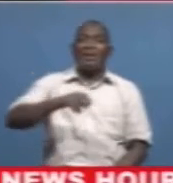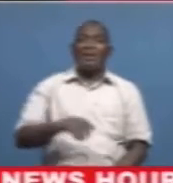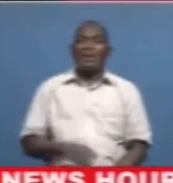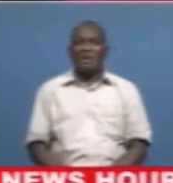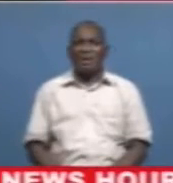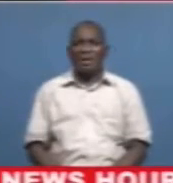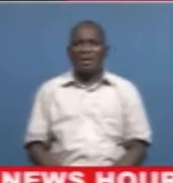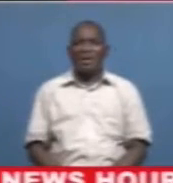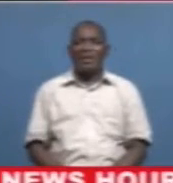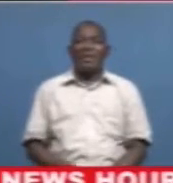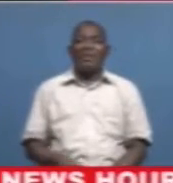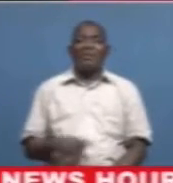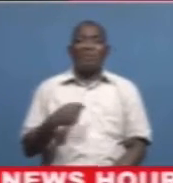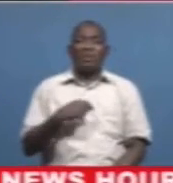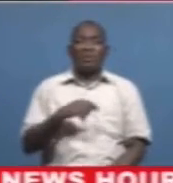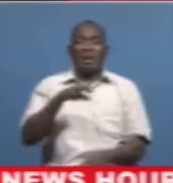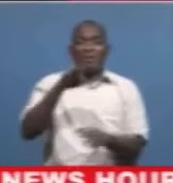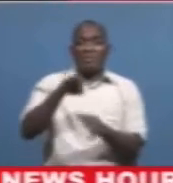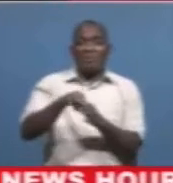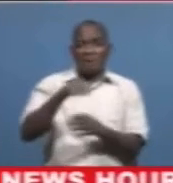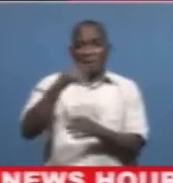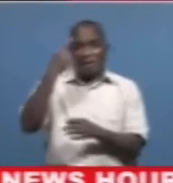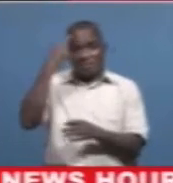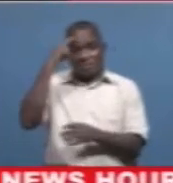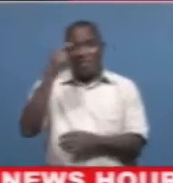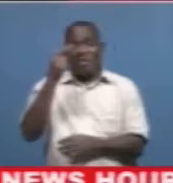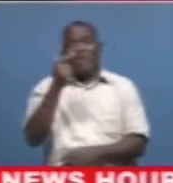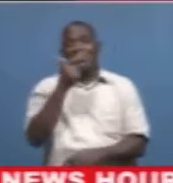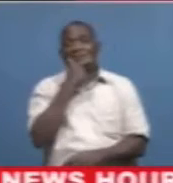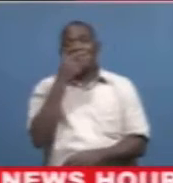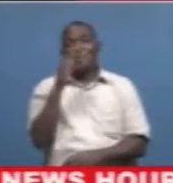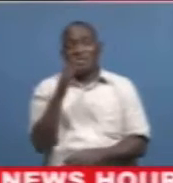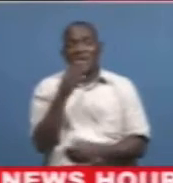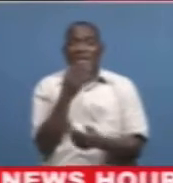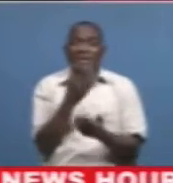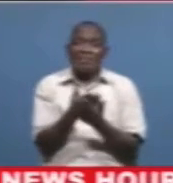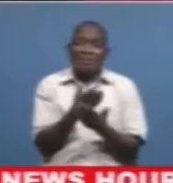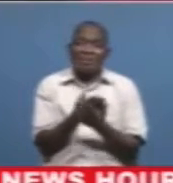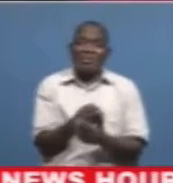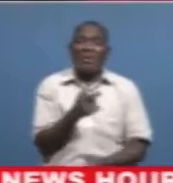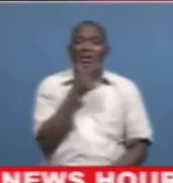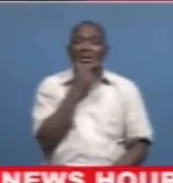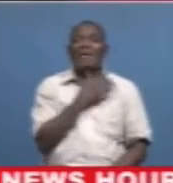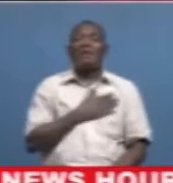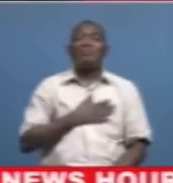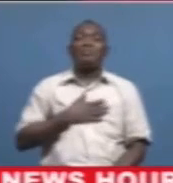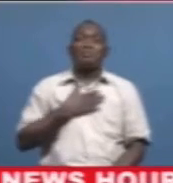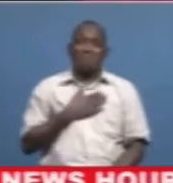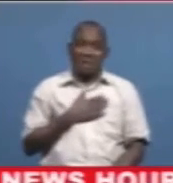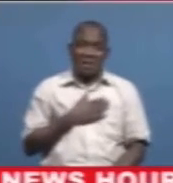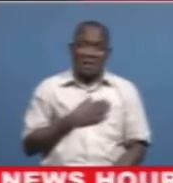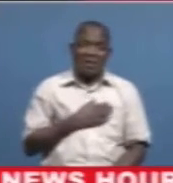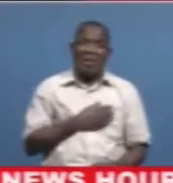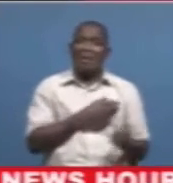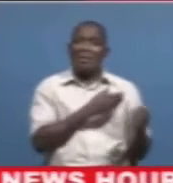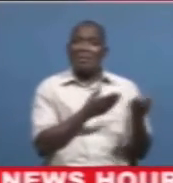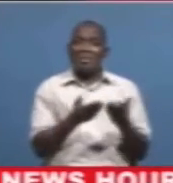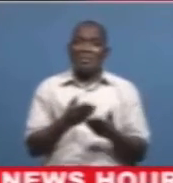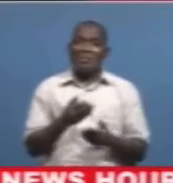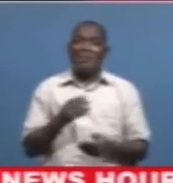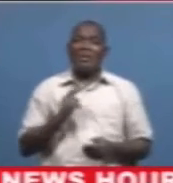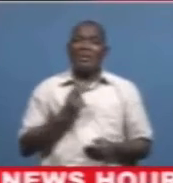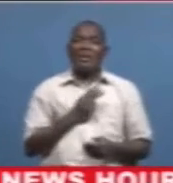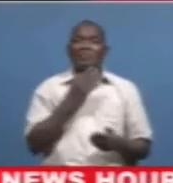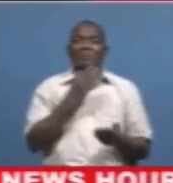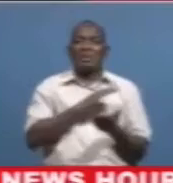We have finally voted for our president, and we plead with him to ensure we get potable water. We are